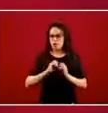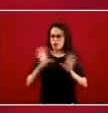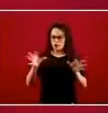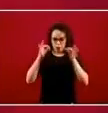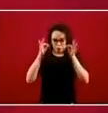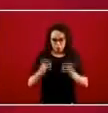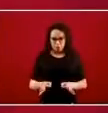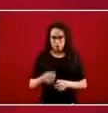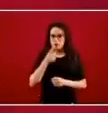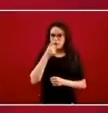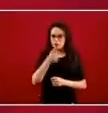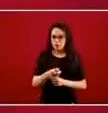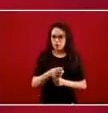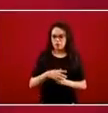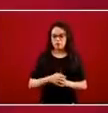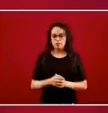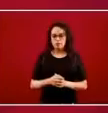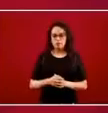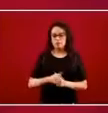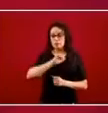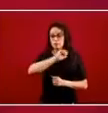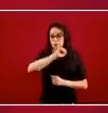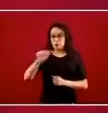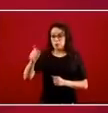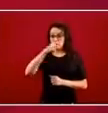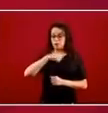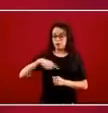technical set of guidelines